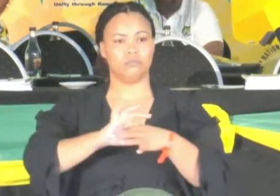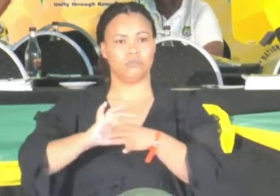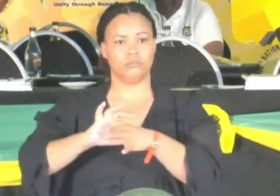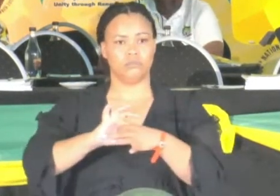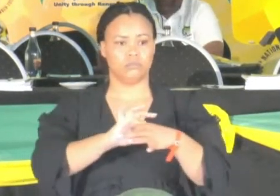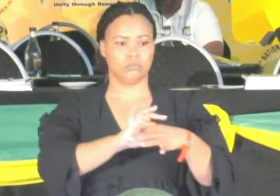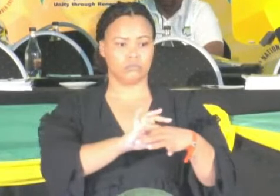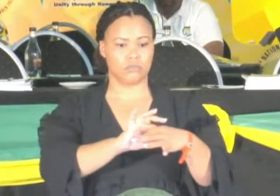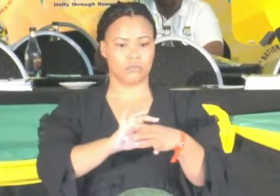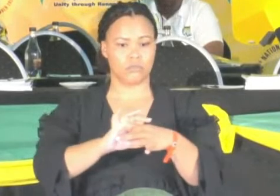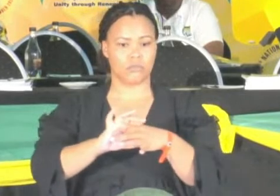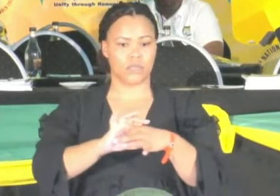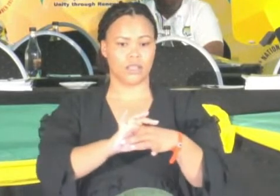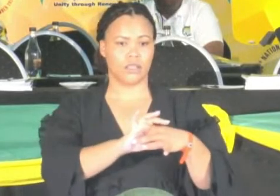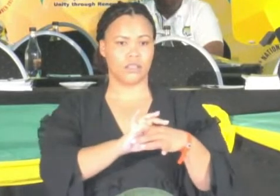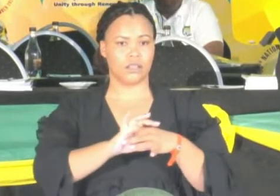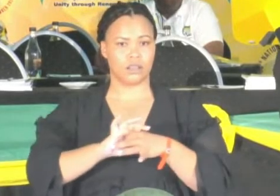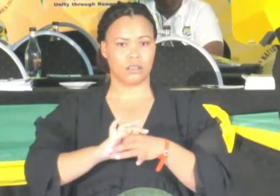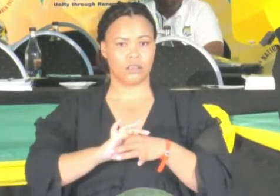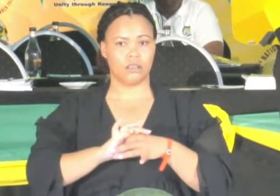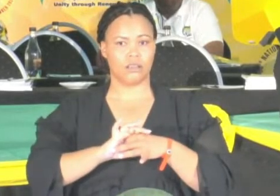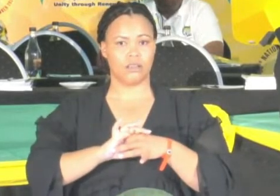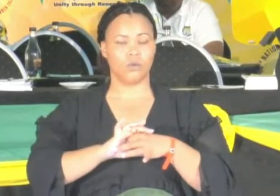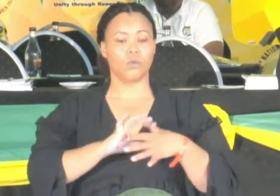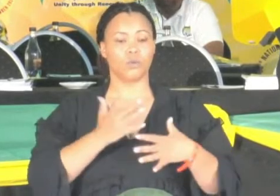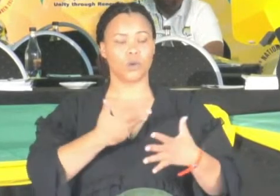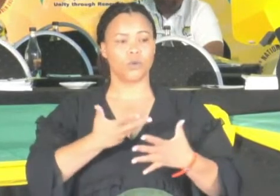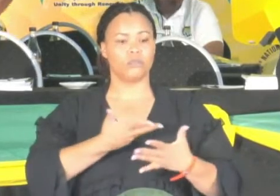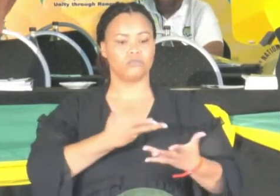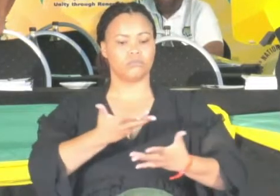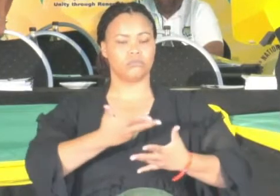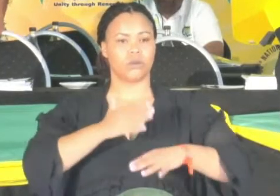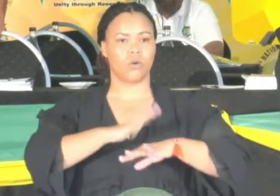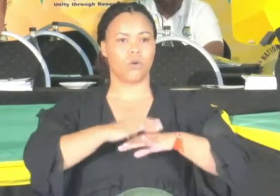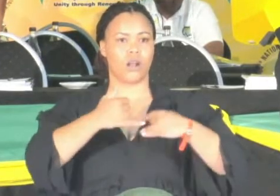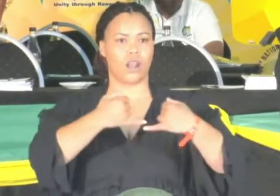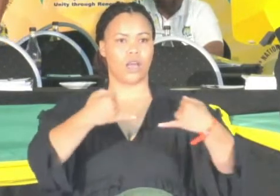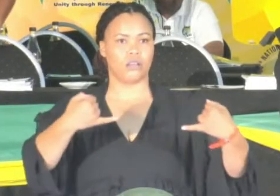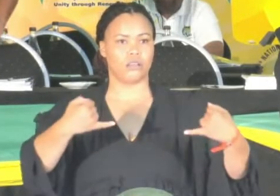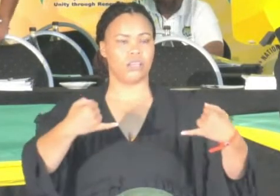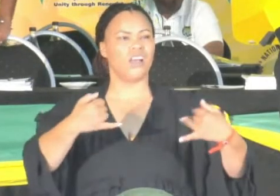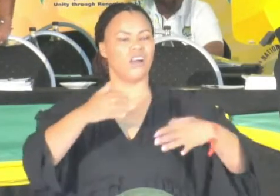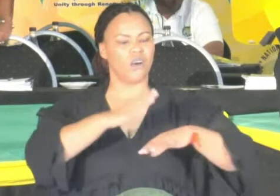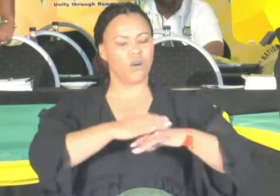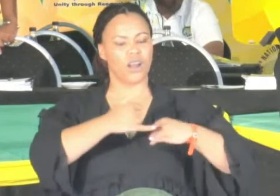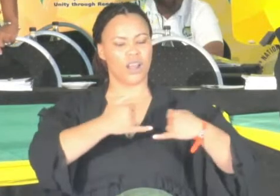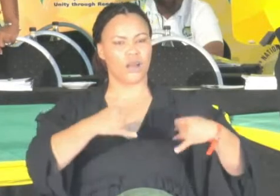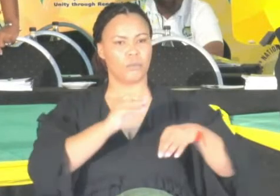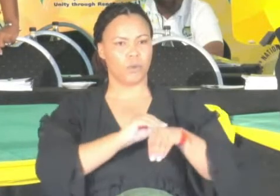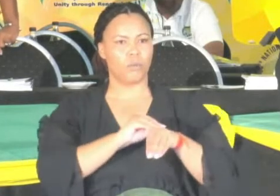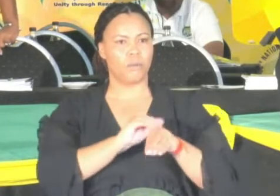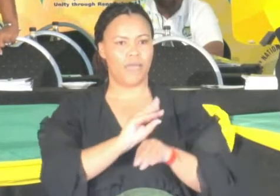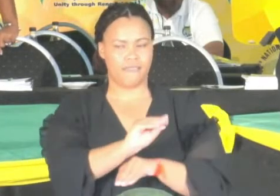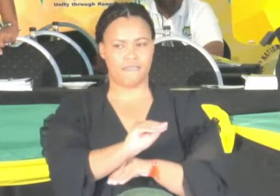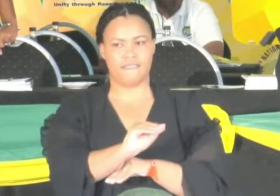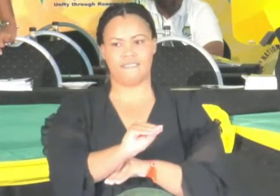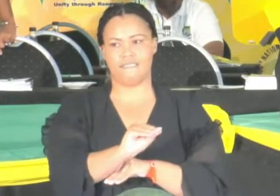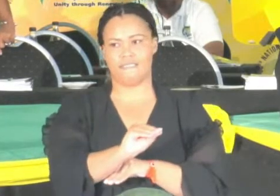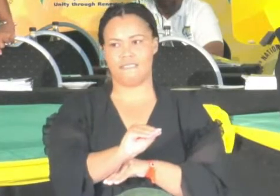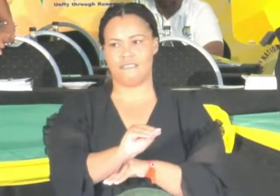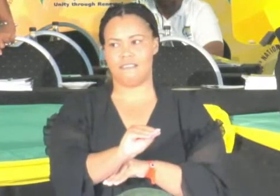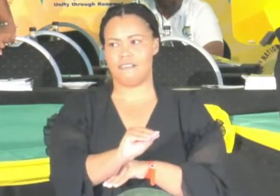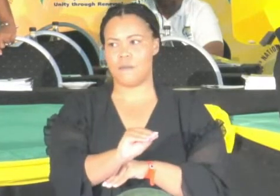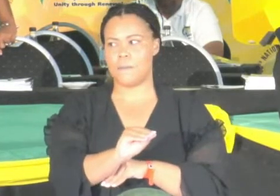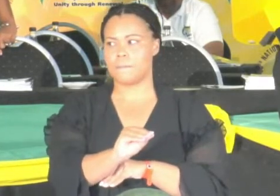an online platform that in itself may give rise to many challenges.